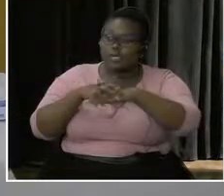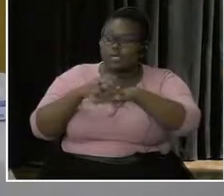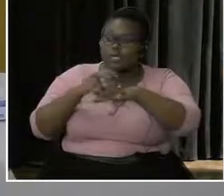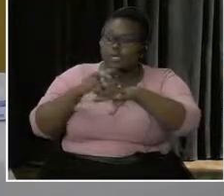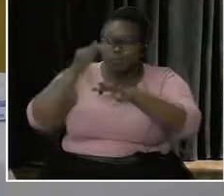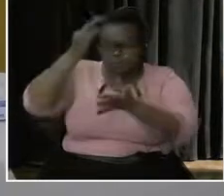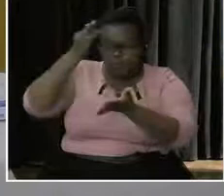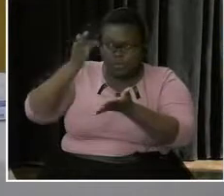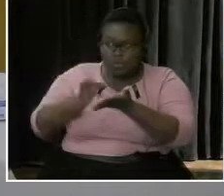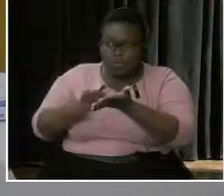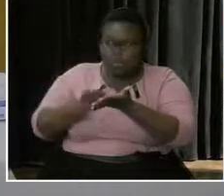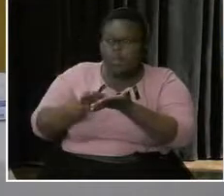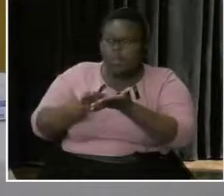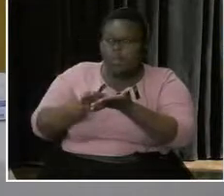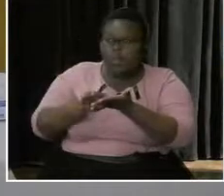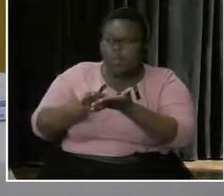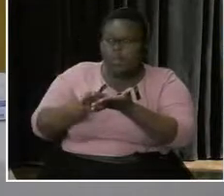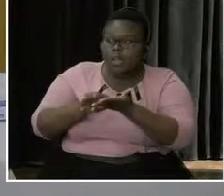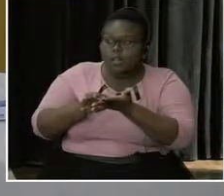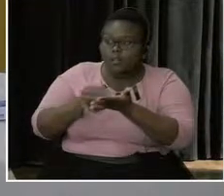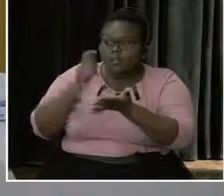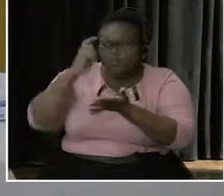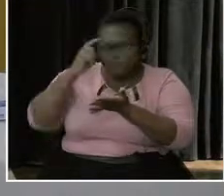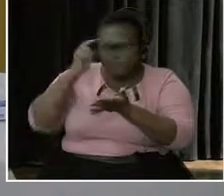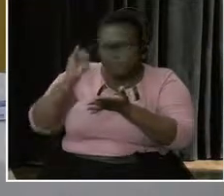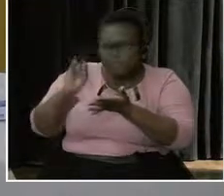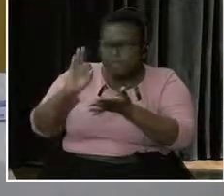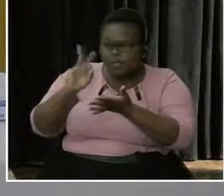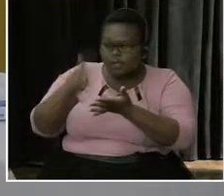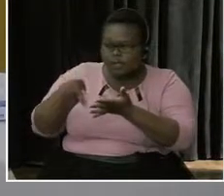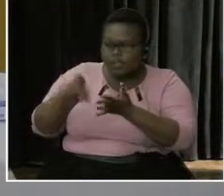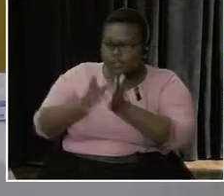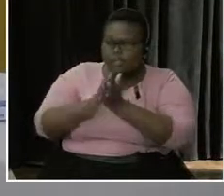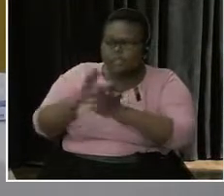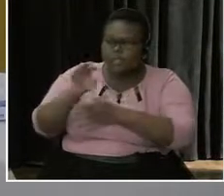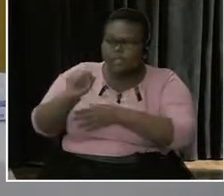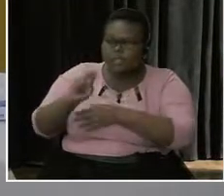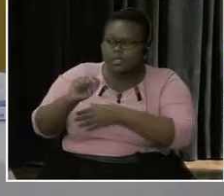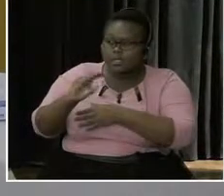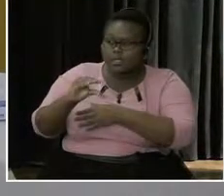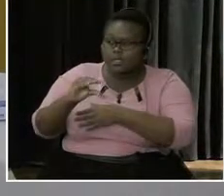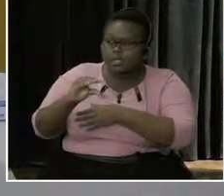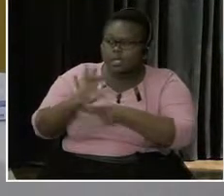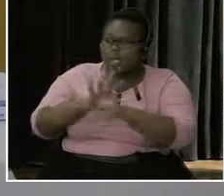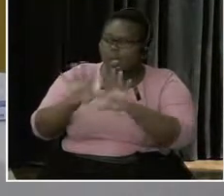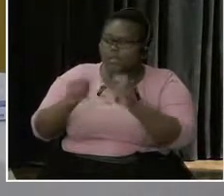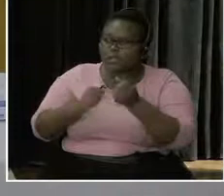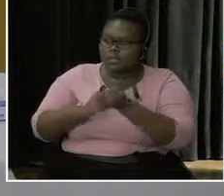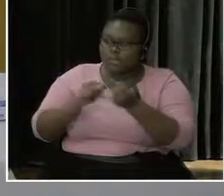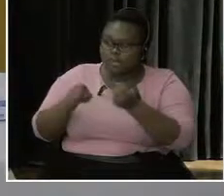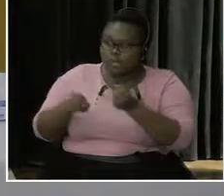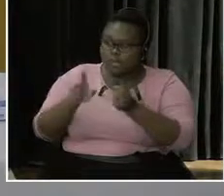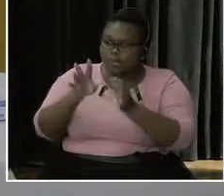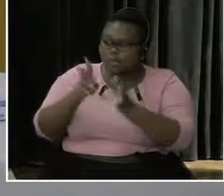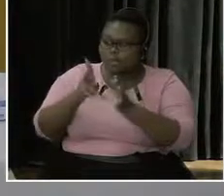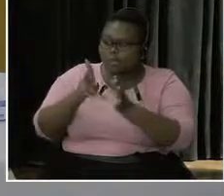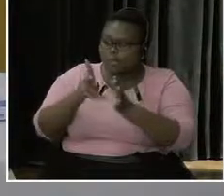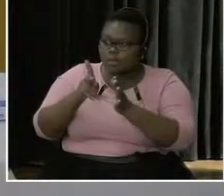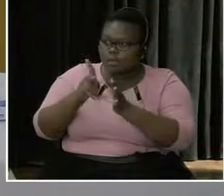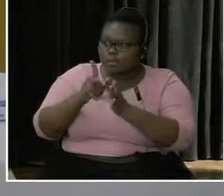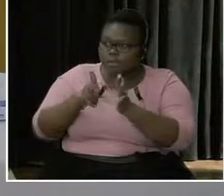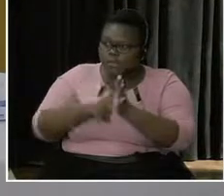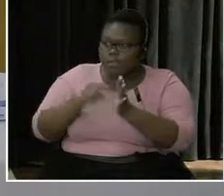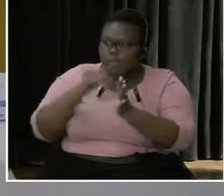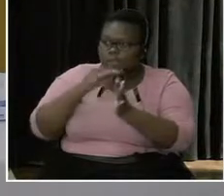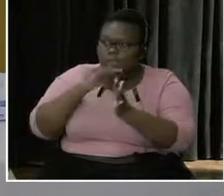can imagine if the IFP and the ANC did not support this policy, we would have